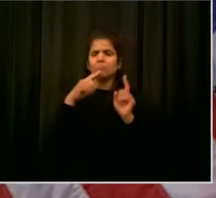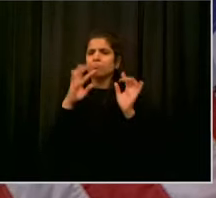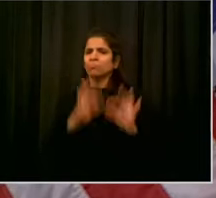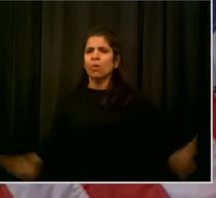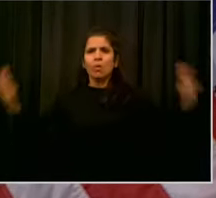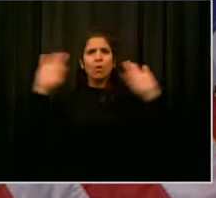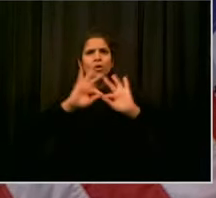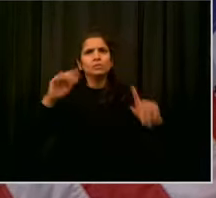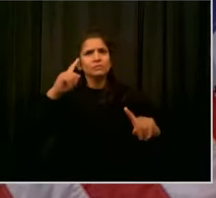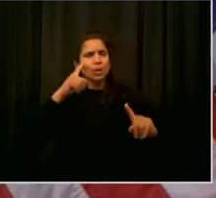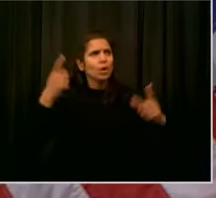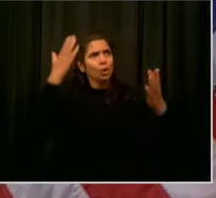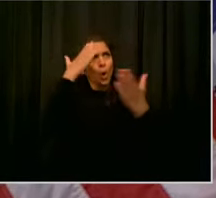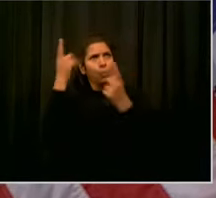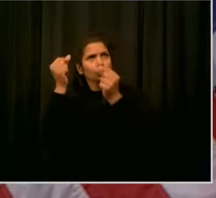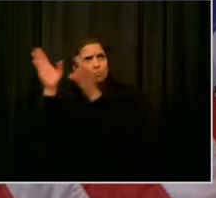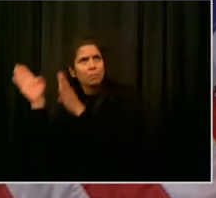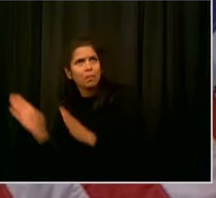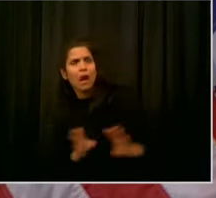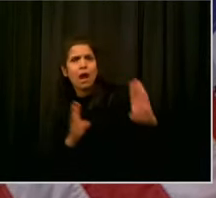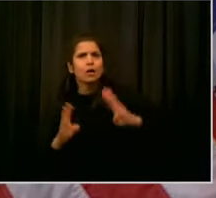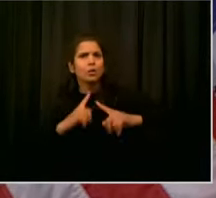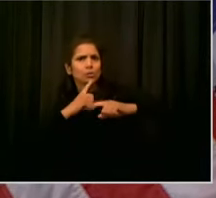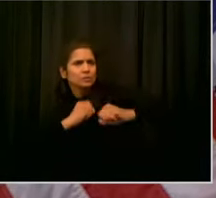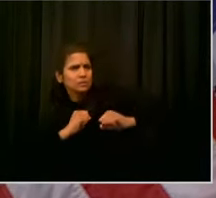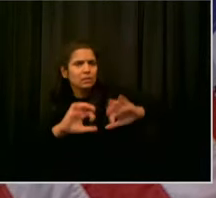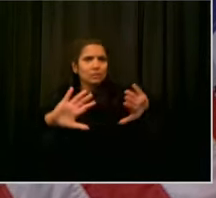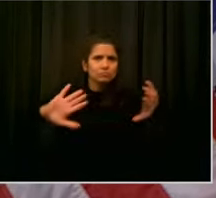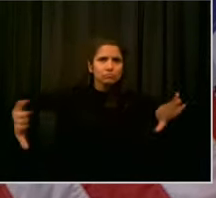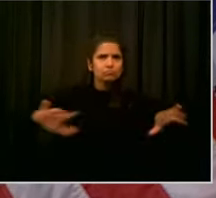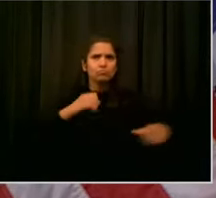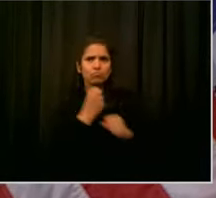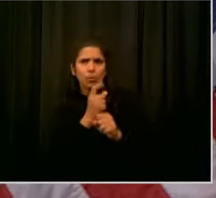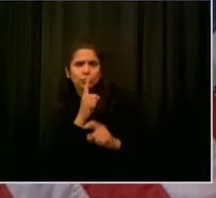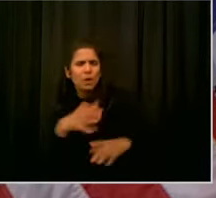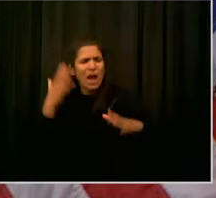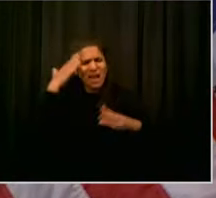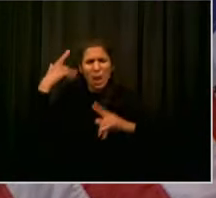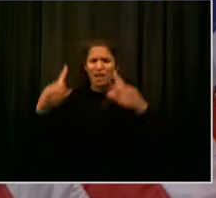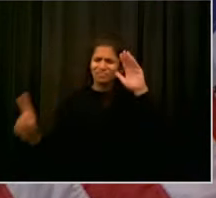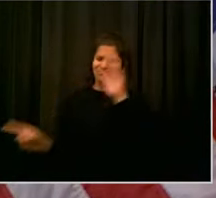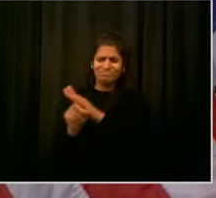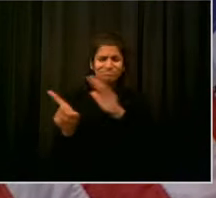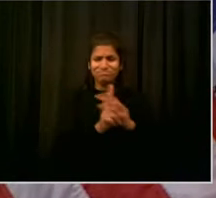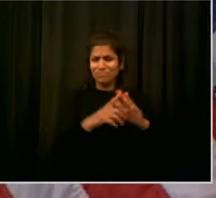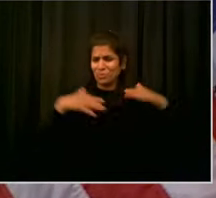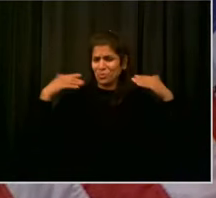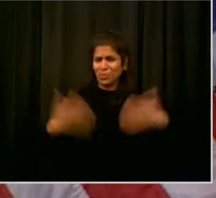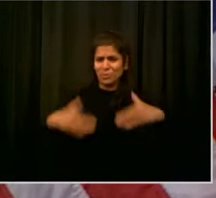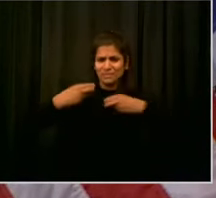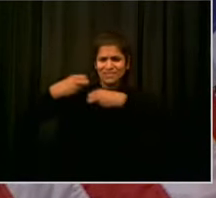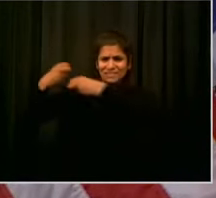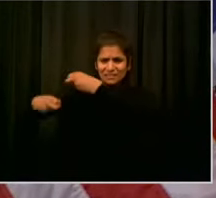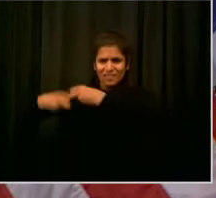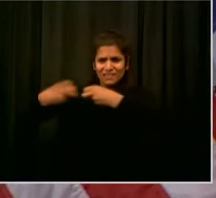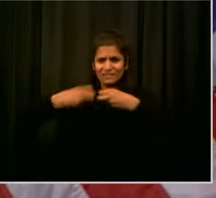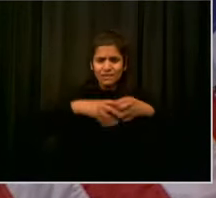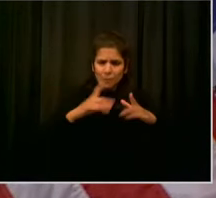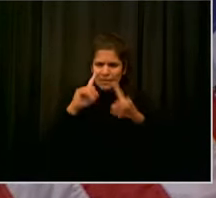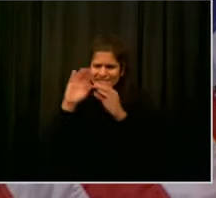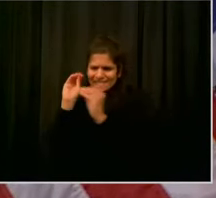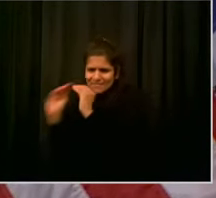in discussions coming out of One Police Plaza, brought over here, talked through, we determined things together. There's no